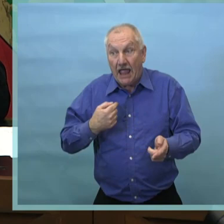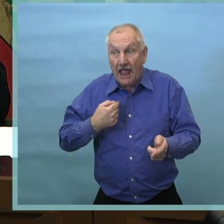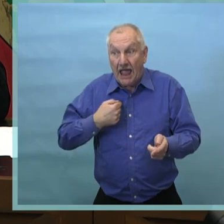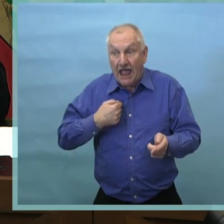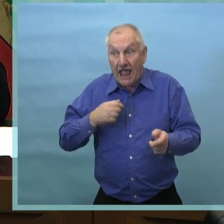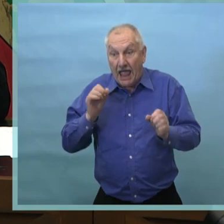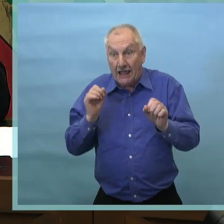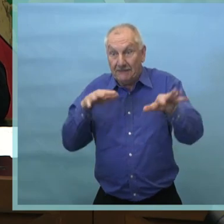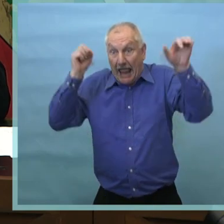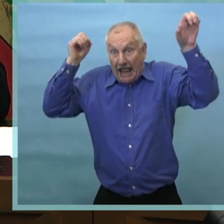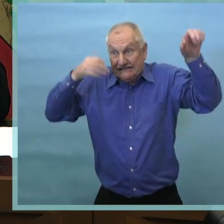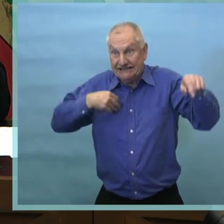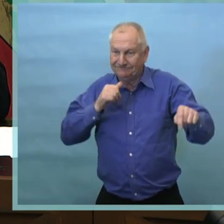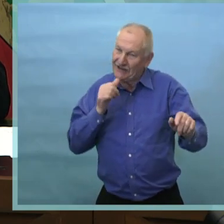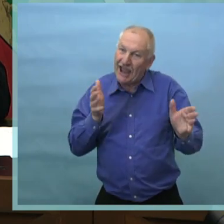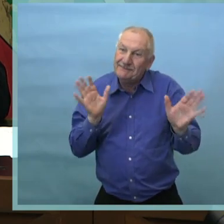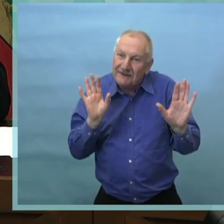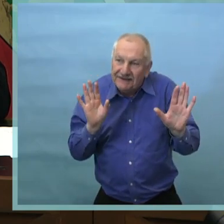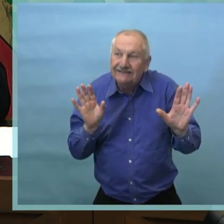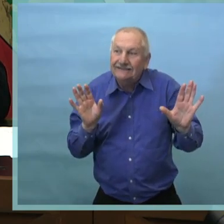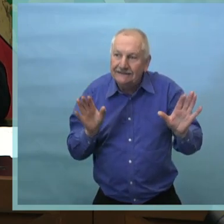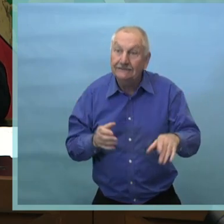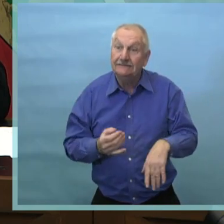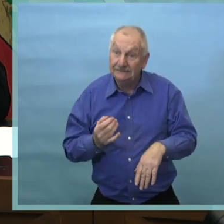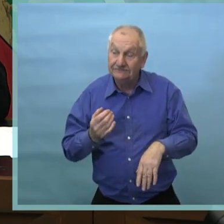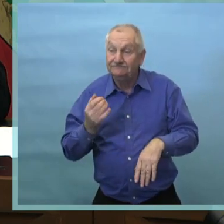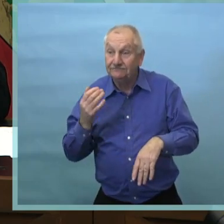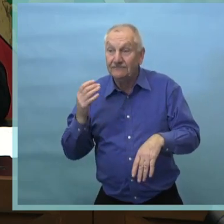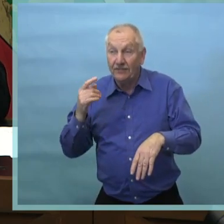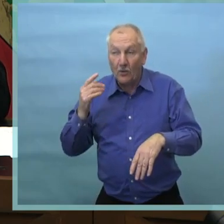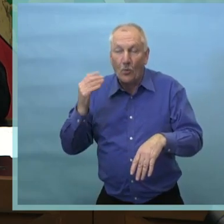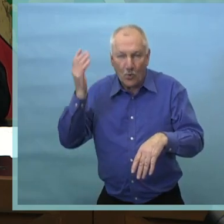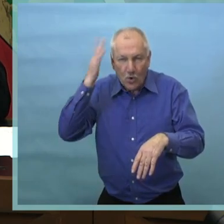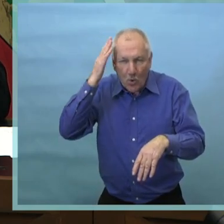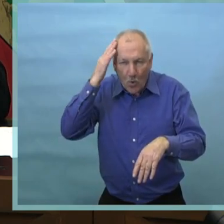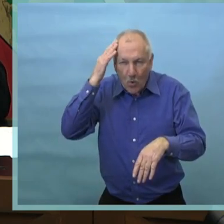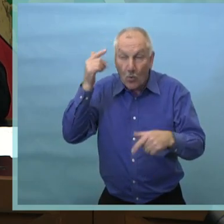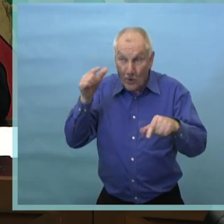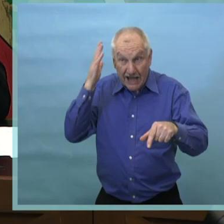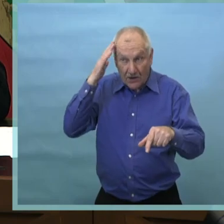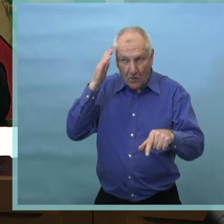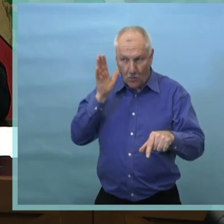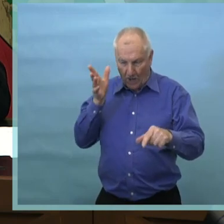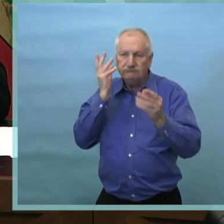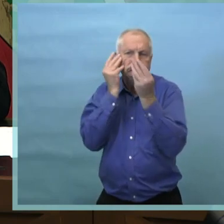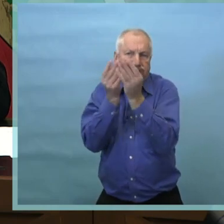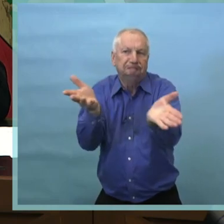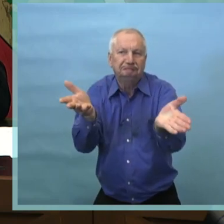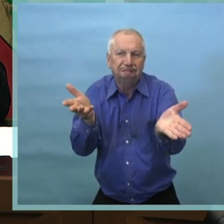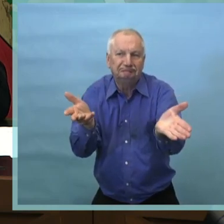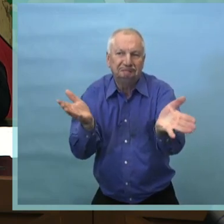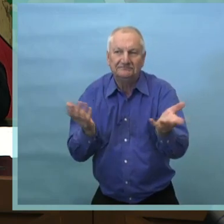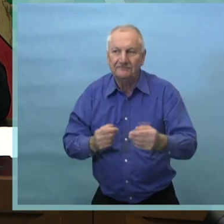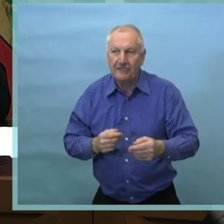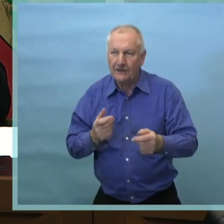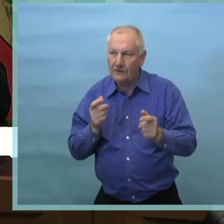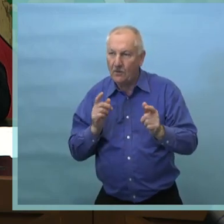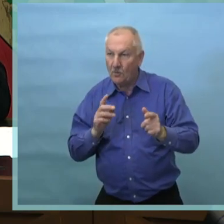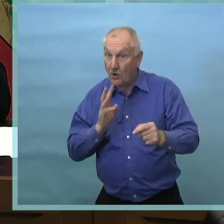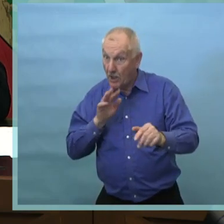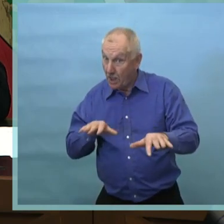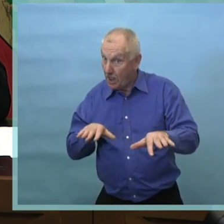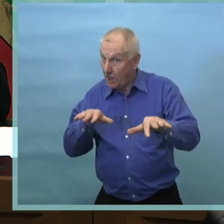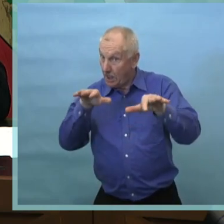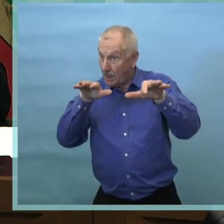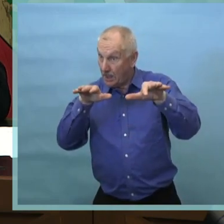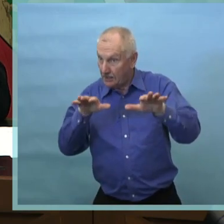we'll take that as notice. And when we know that the crest is clearly through and the river levels are dropping, absolutely, we will